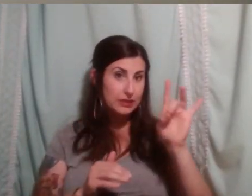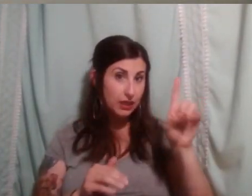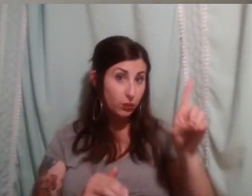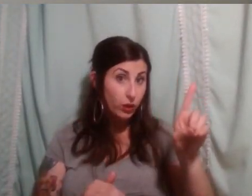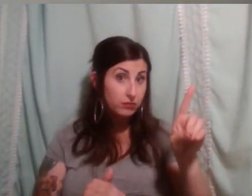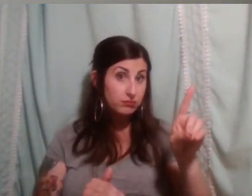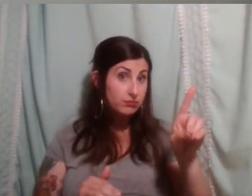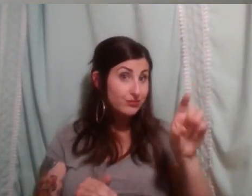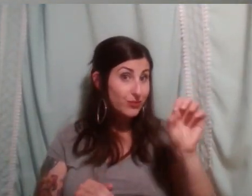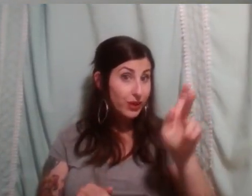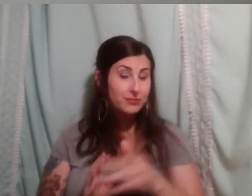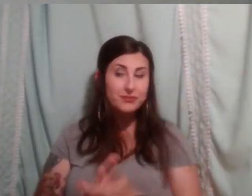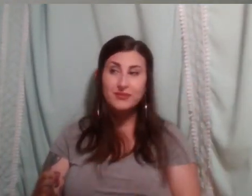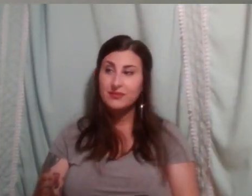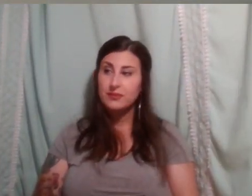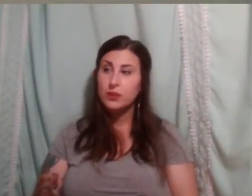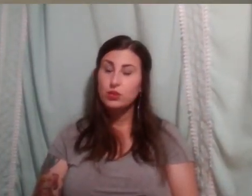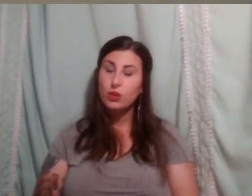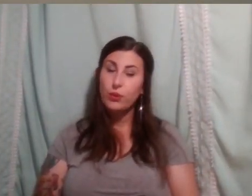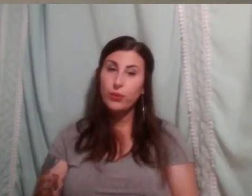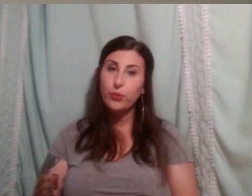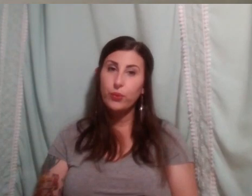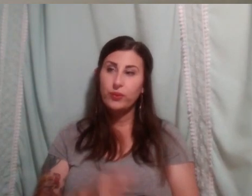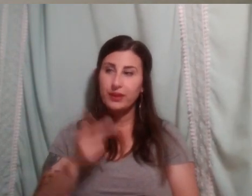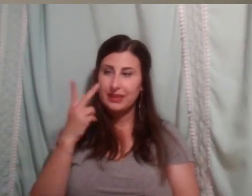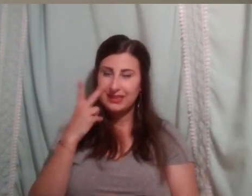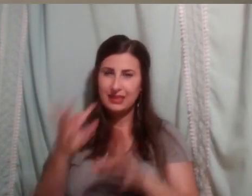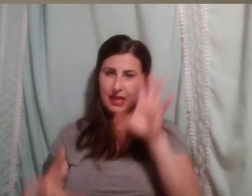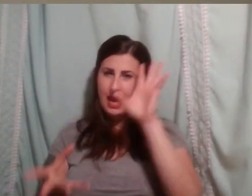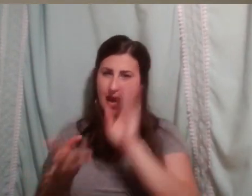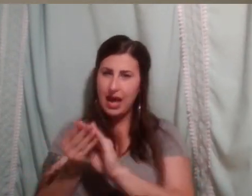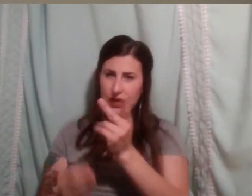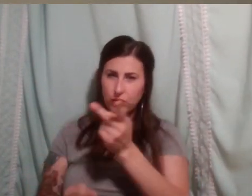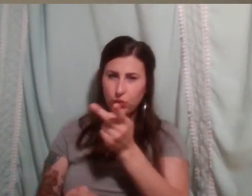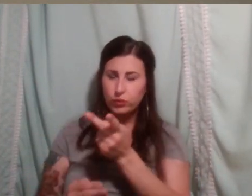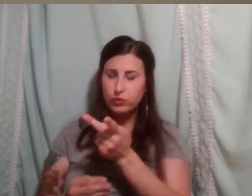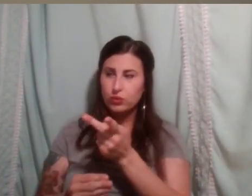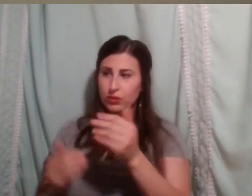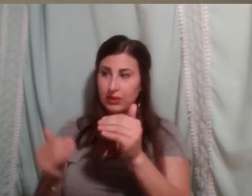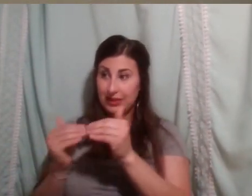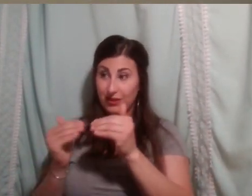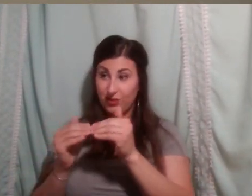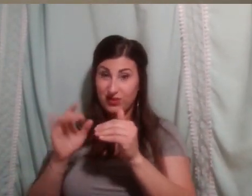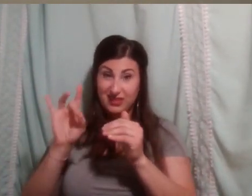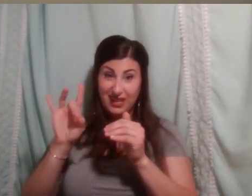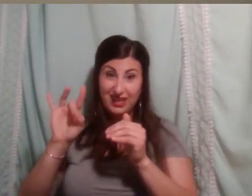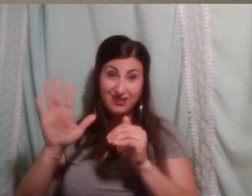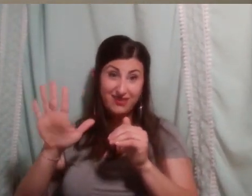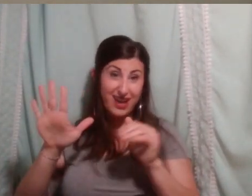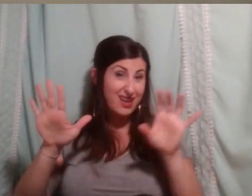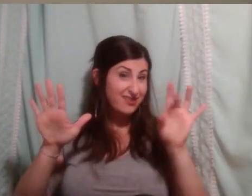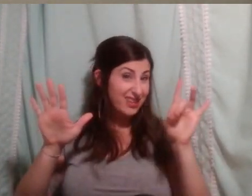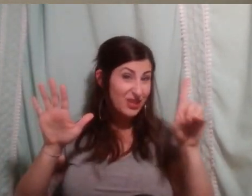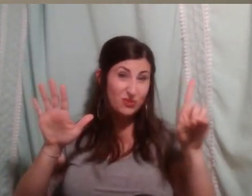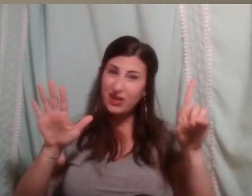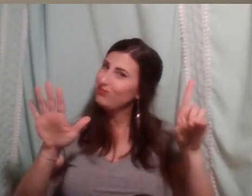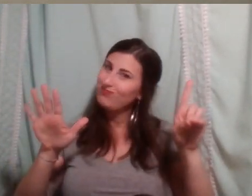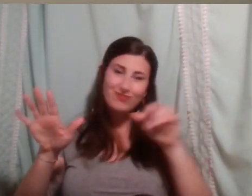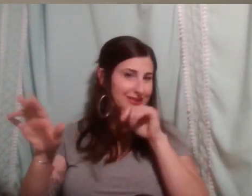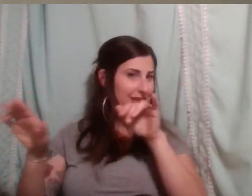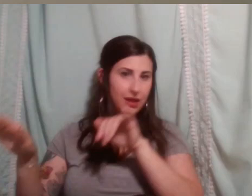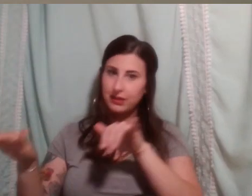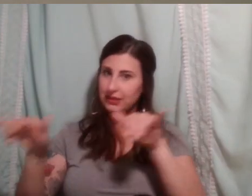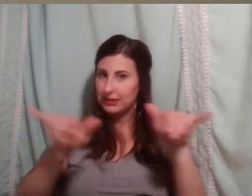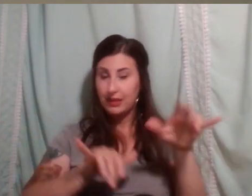All right. So let's see, when I add those together, that makes 85. That does